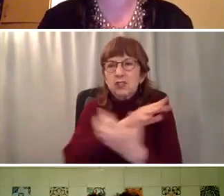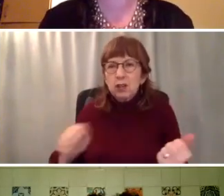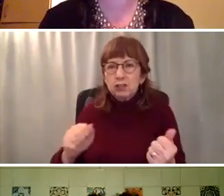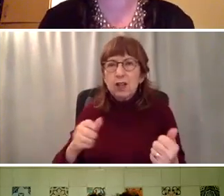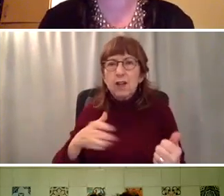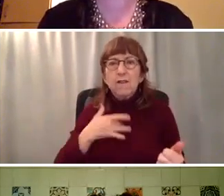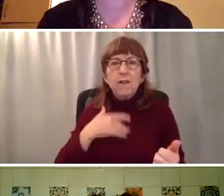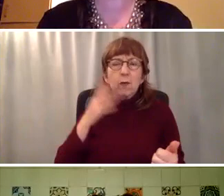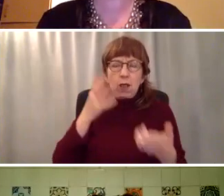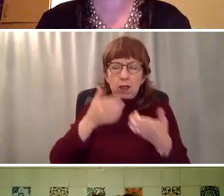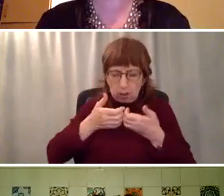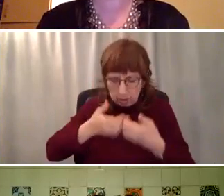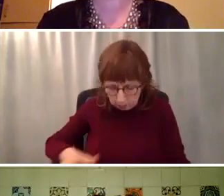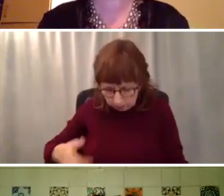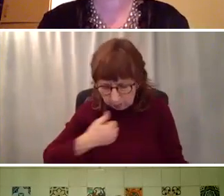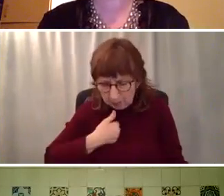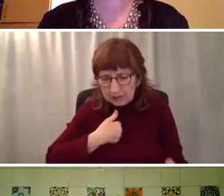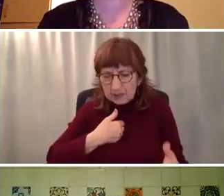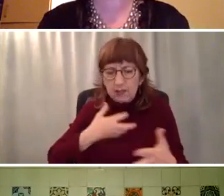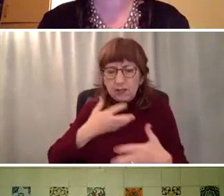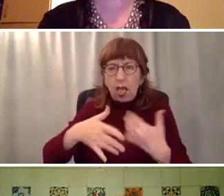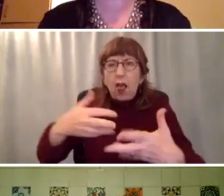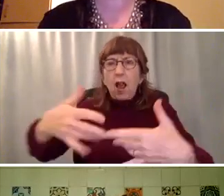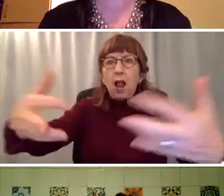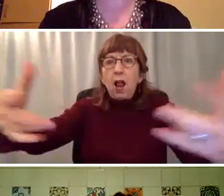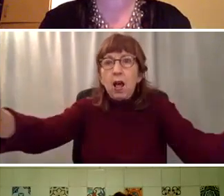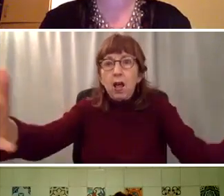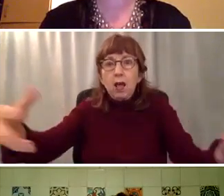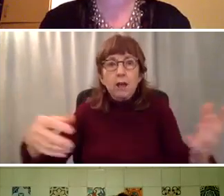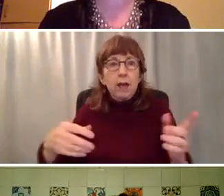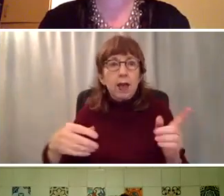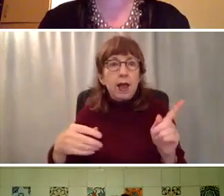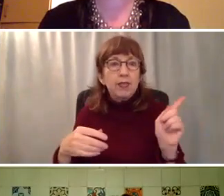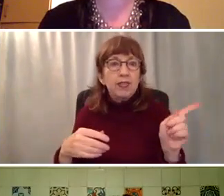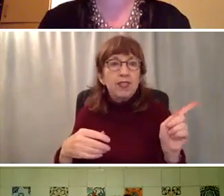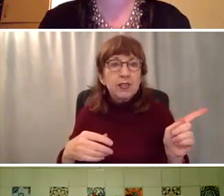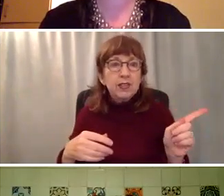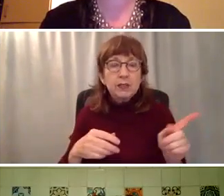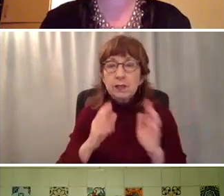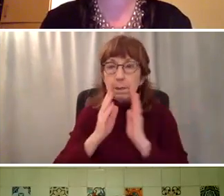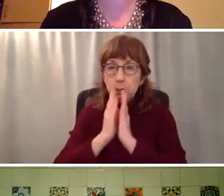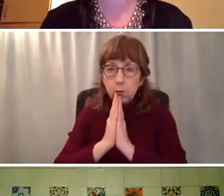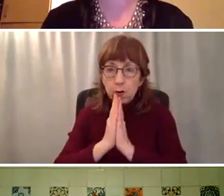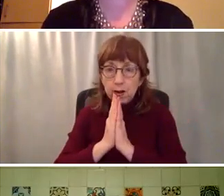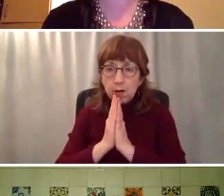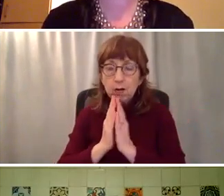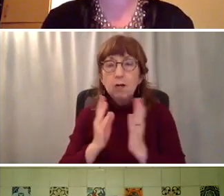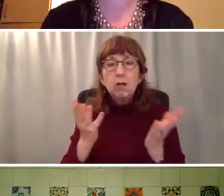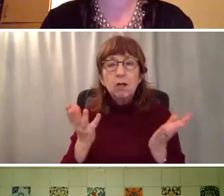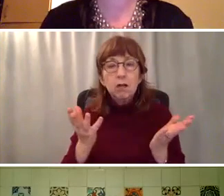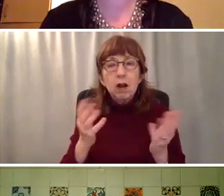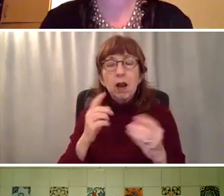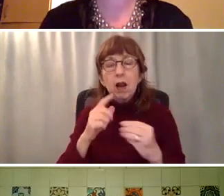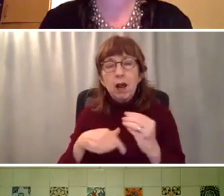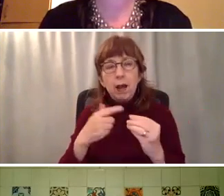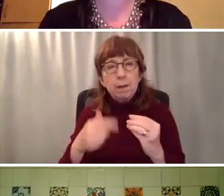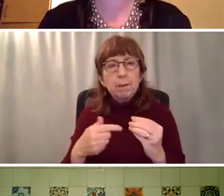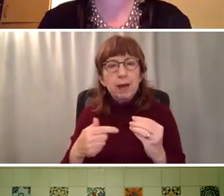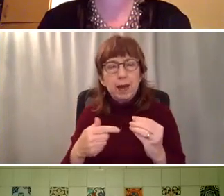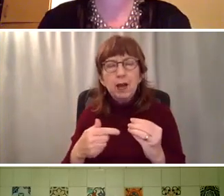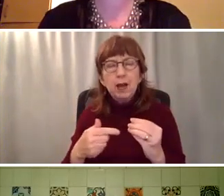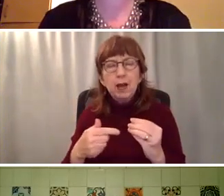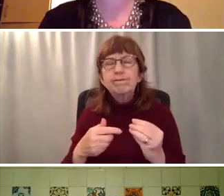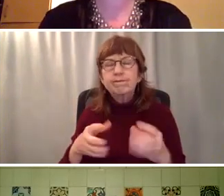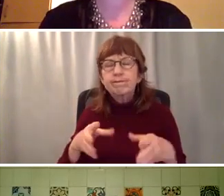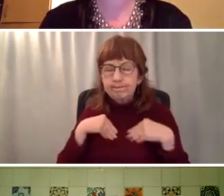that. And here, this prayer really is about acknowledging that